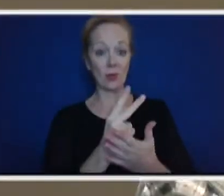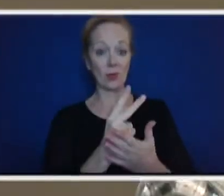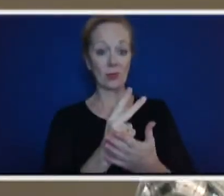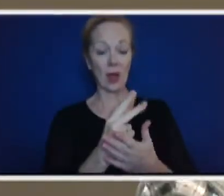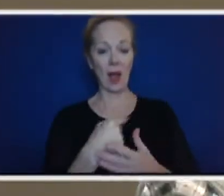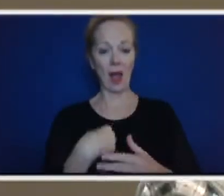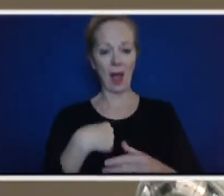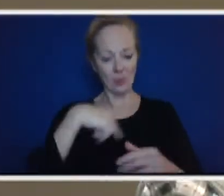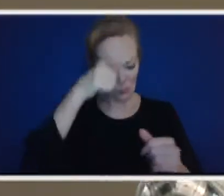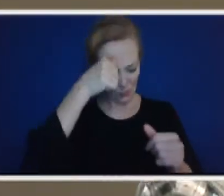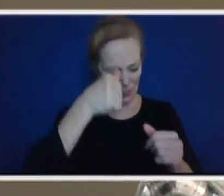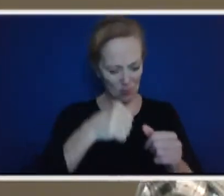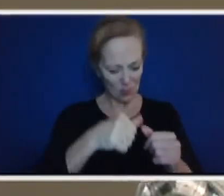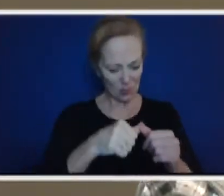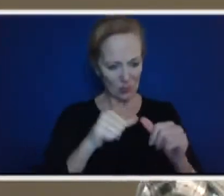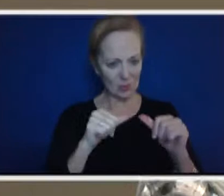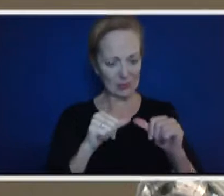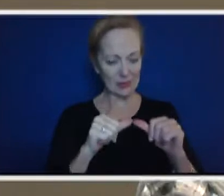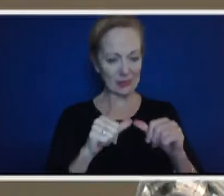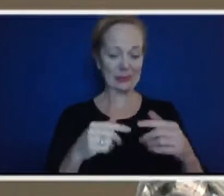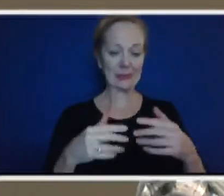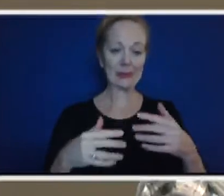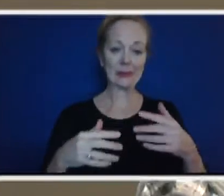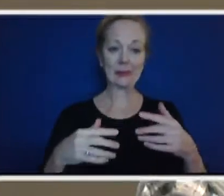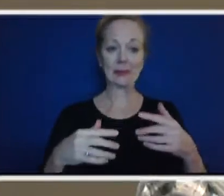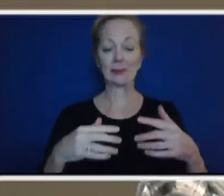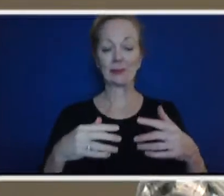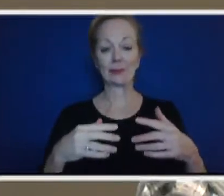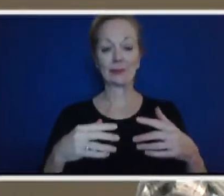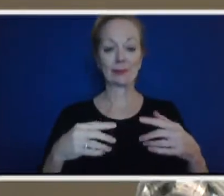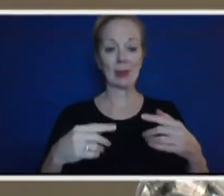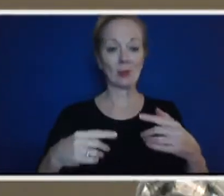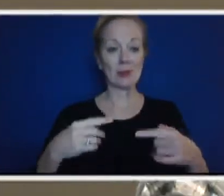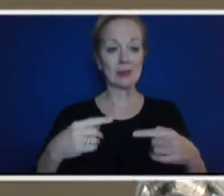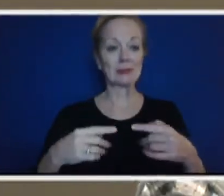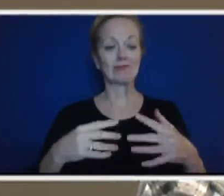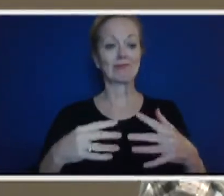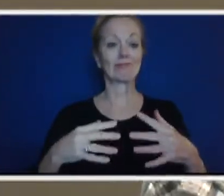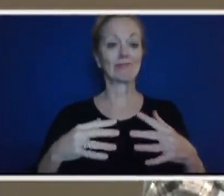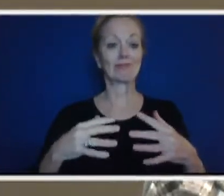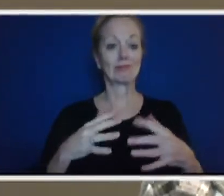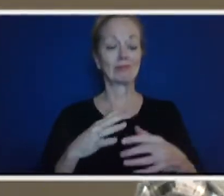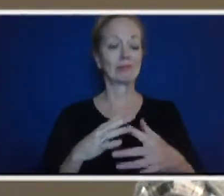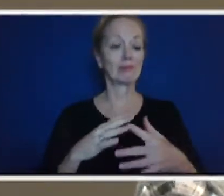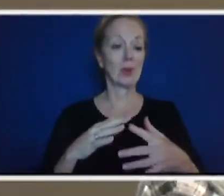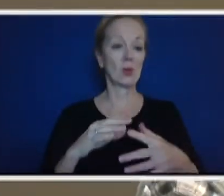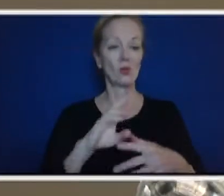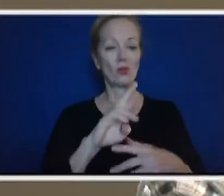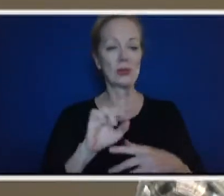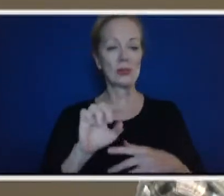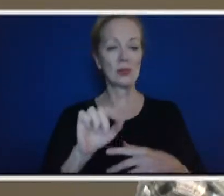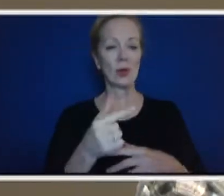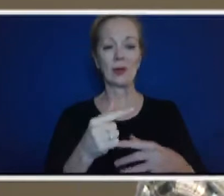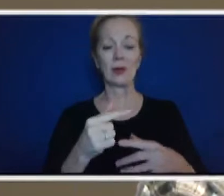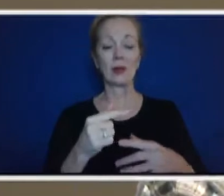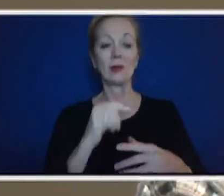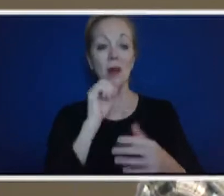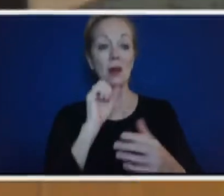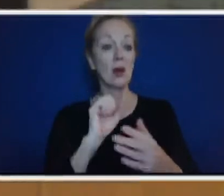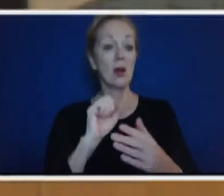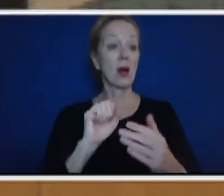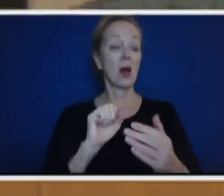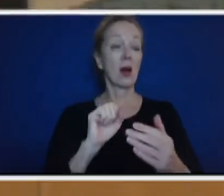remember this was very contentious rezoning, but you're not opposed to the transportation